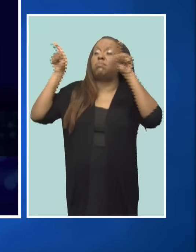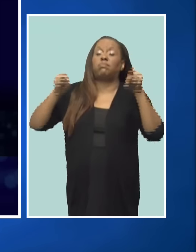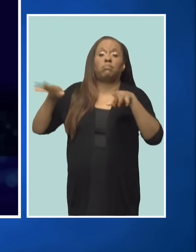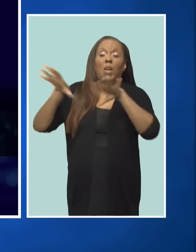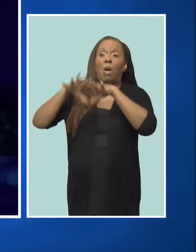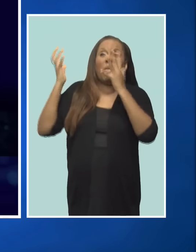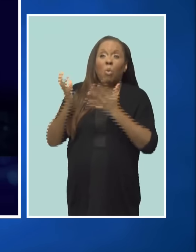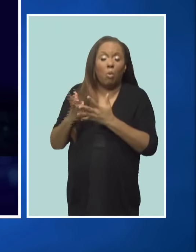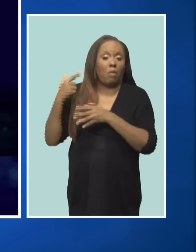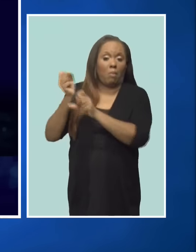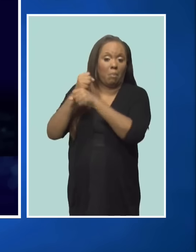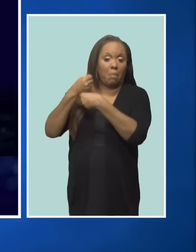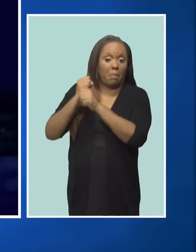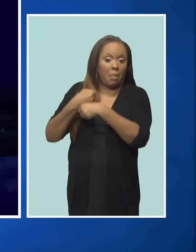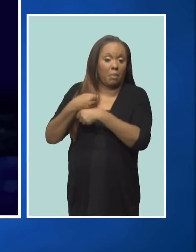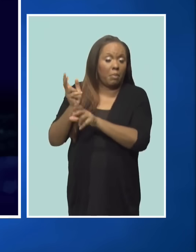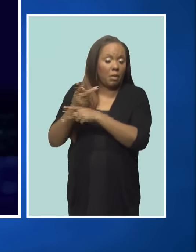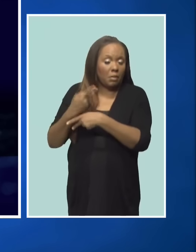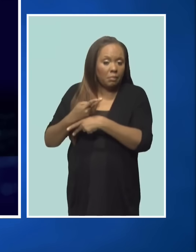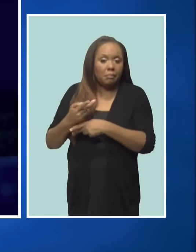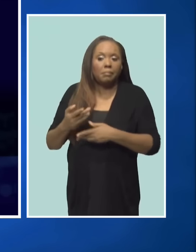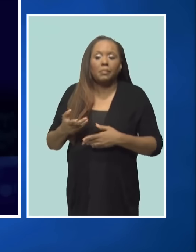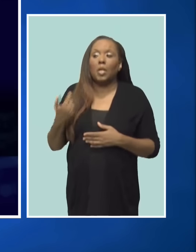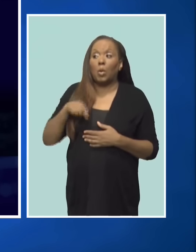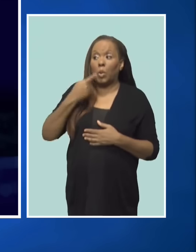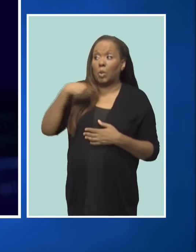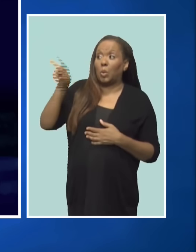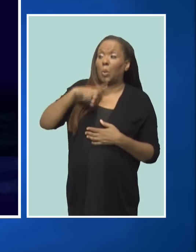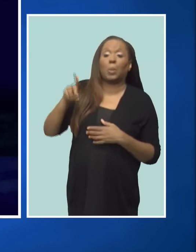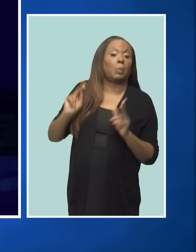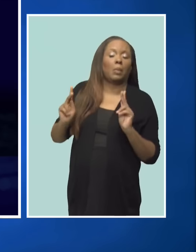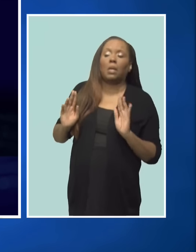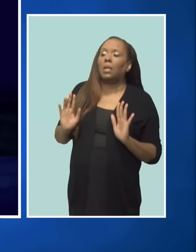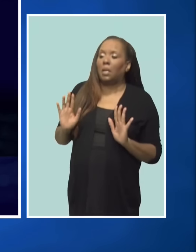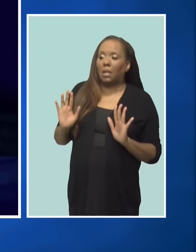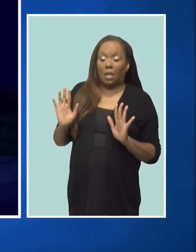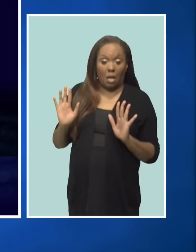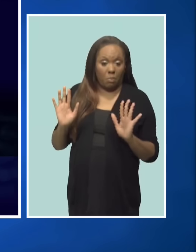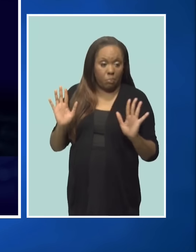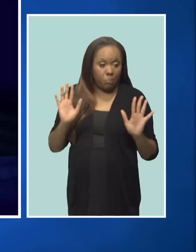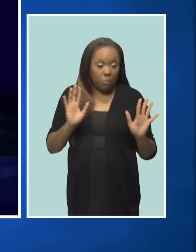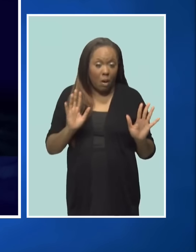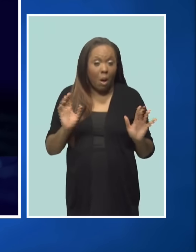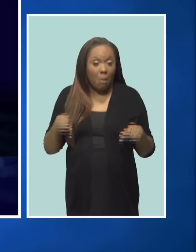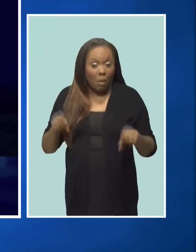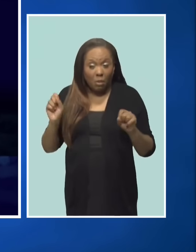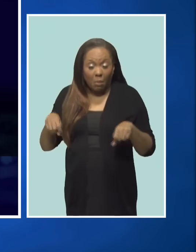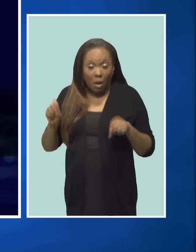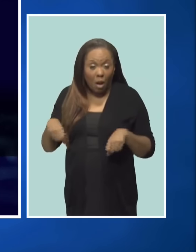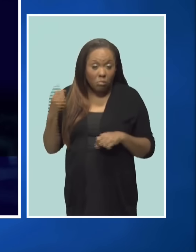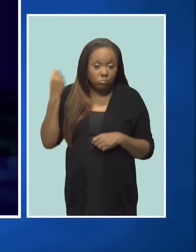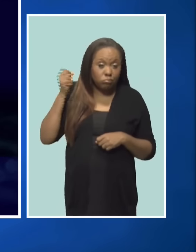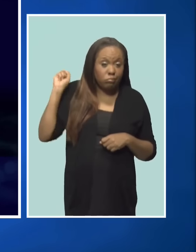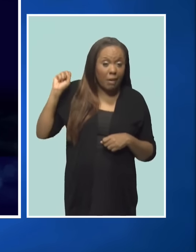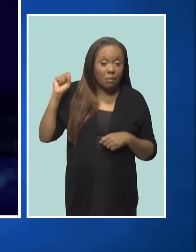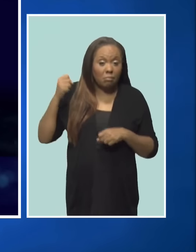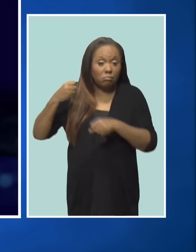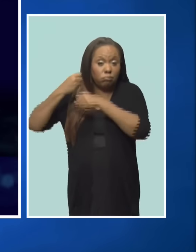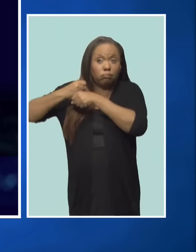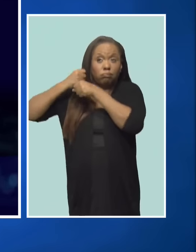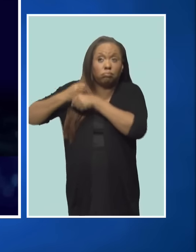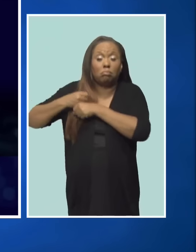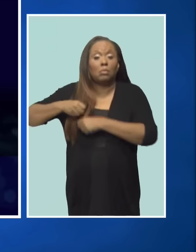their goods, and we've put them on guard ahead of the impending strike in the United States